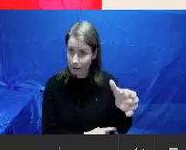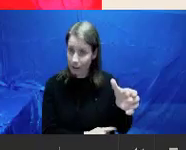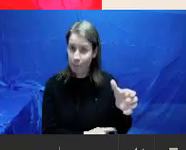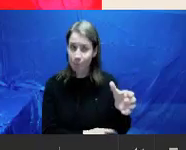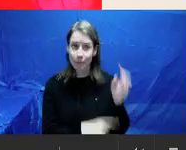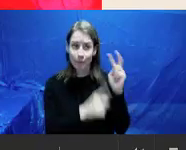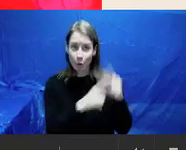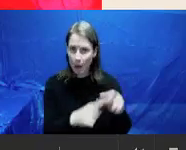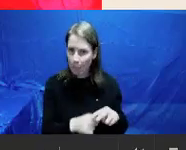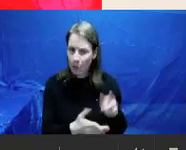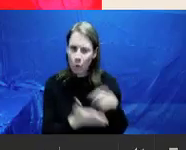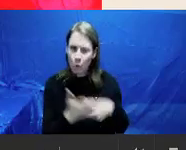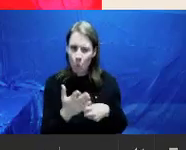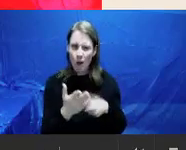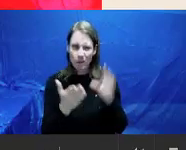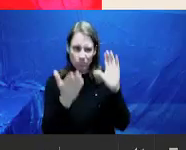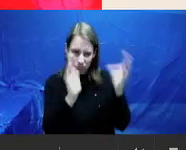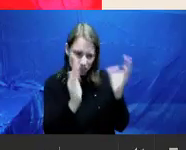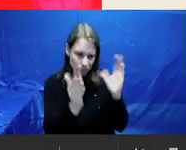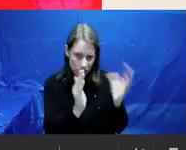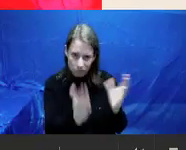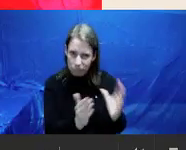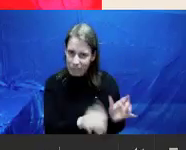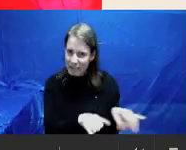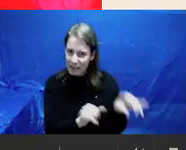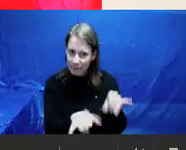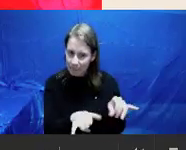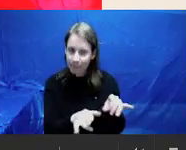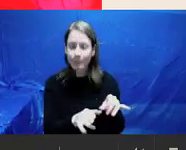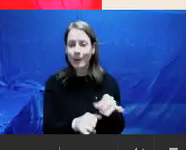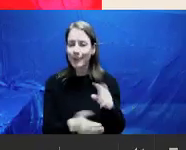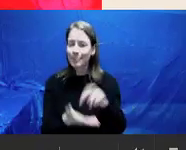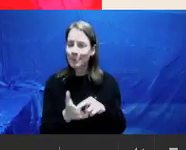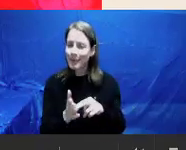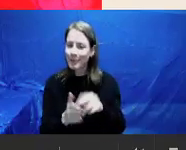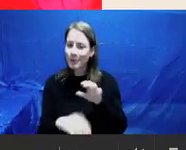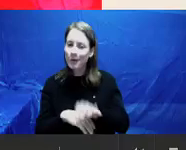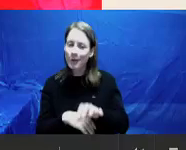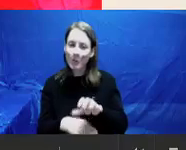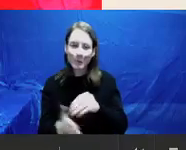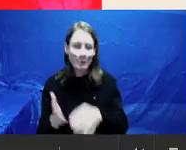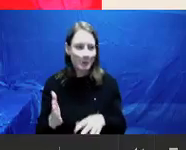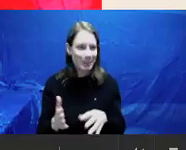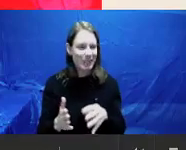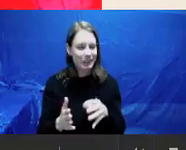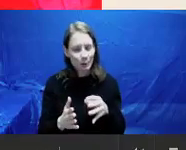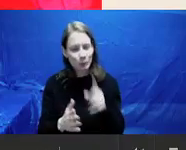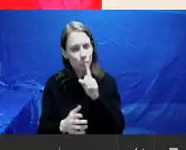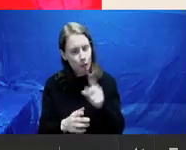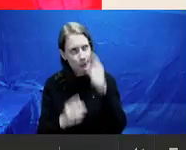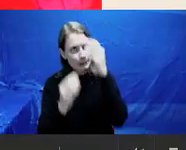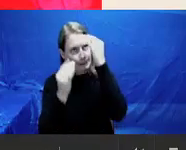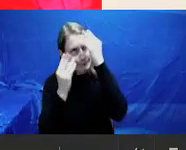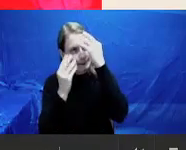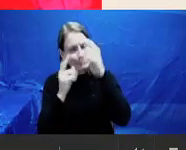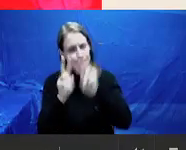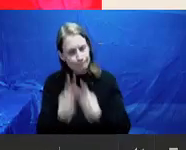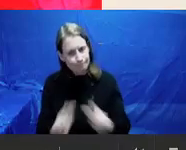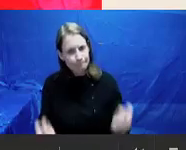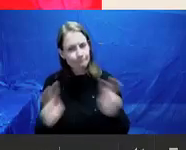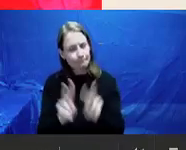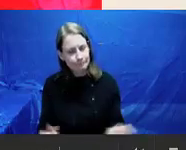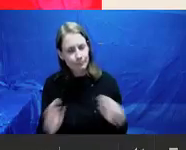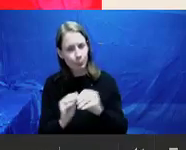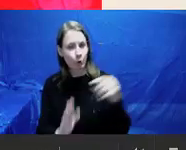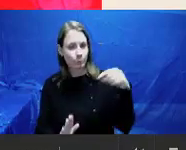to have to start to dig deeper, and they're going to have to start to look at some of the complex ways in which these texts work. So that's